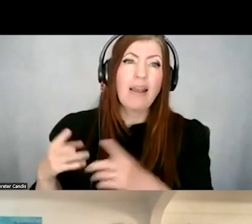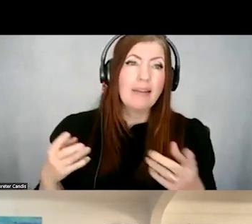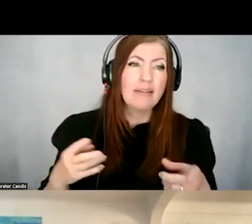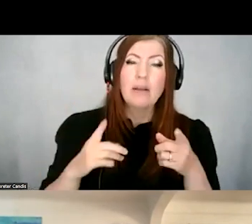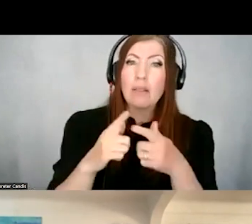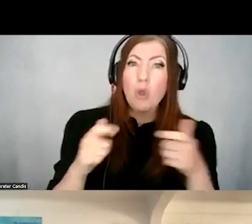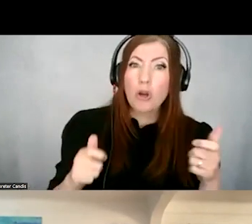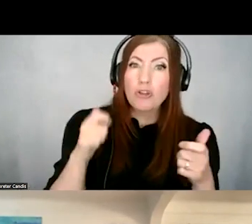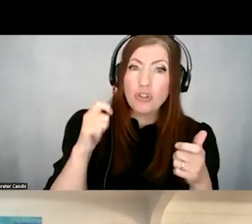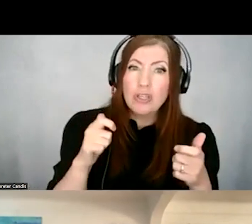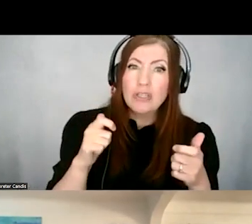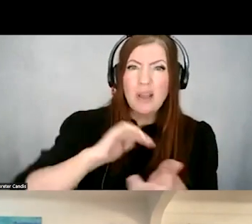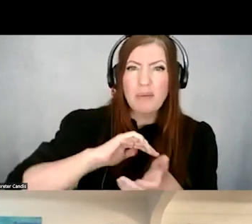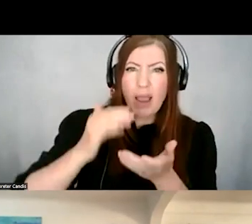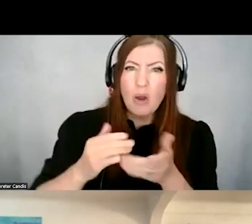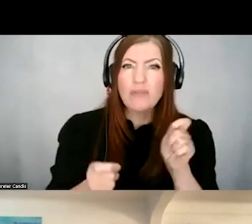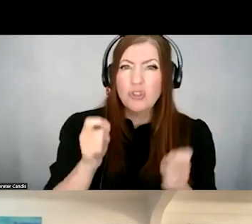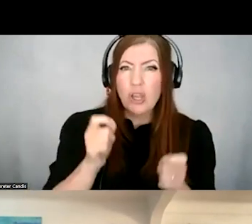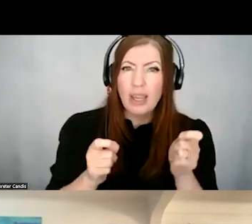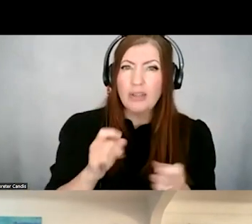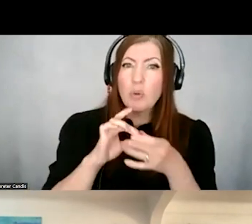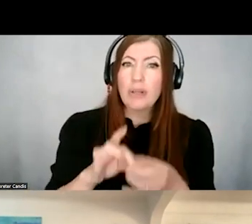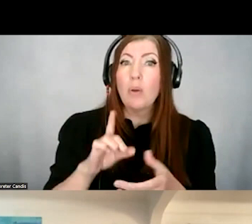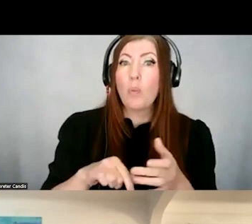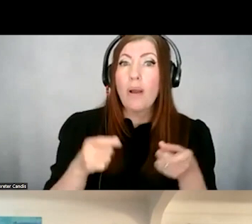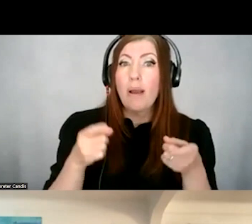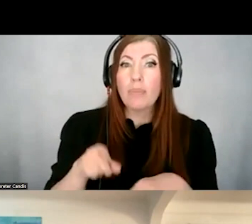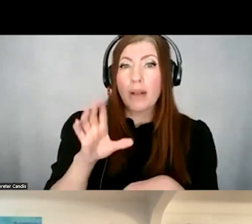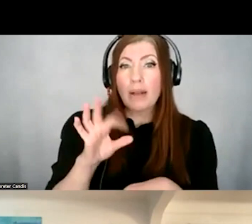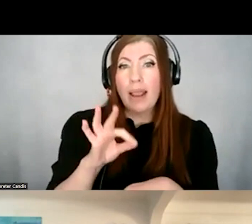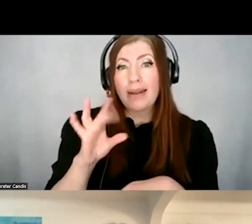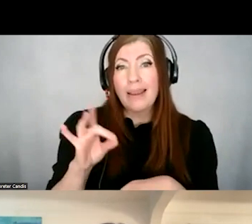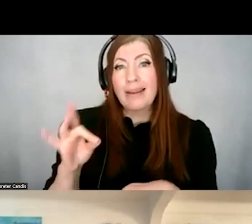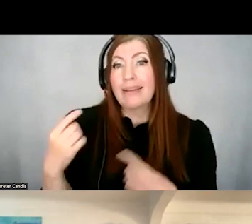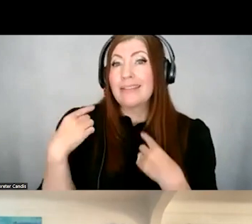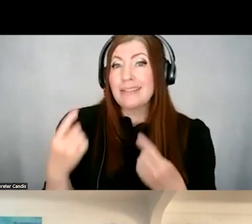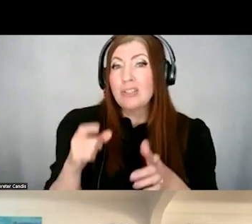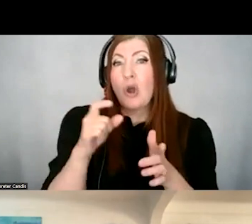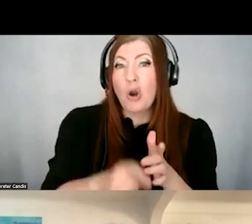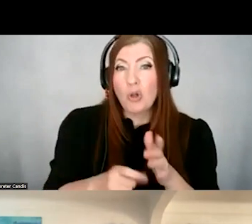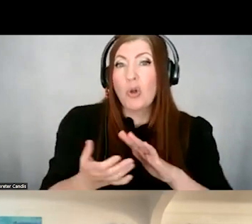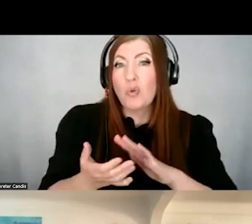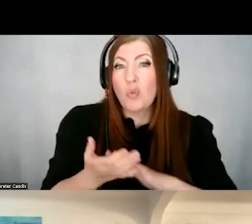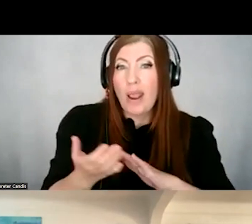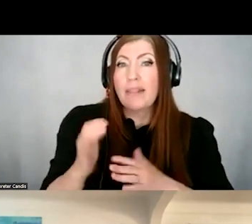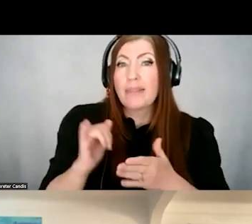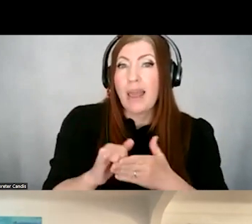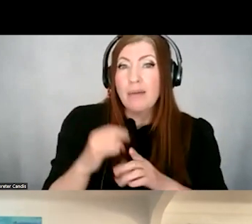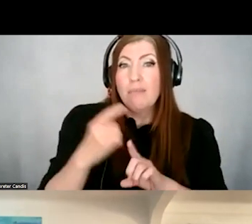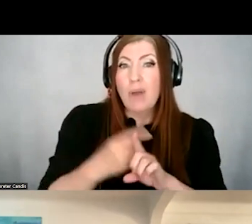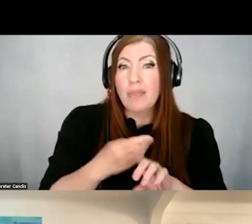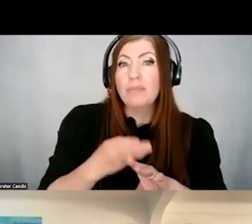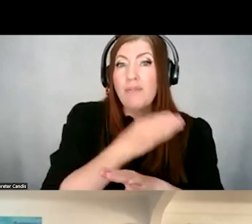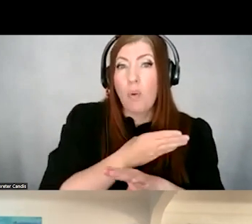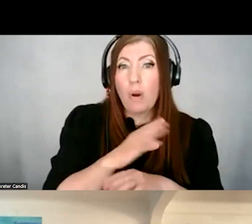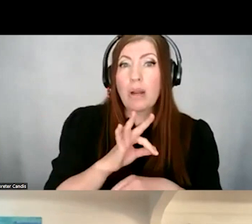largest amount of change is what's happened with 988 since the article ran actually the month before 988